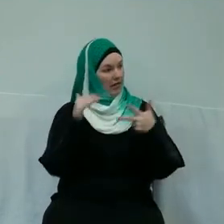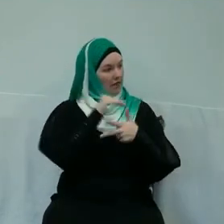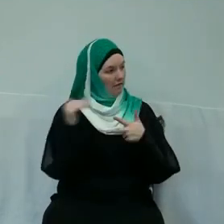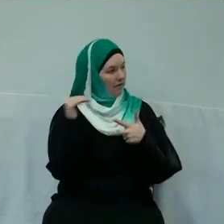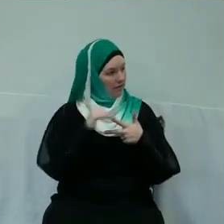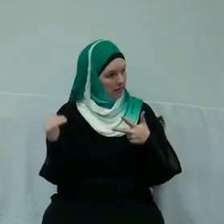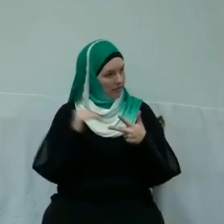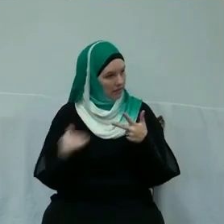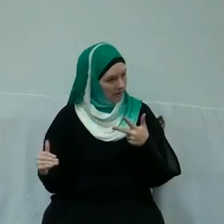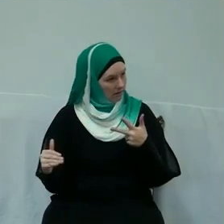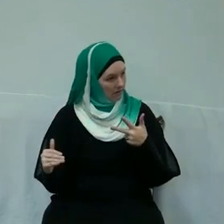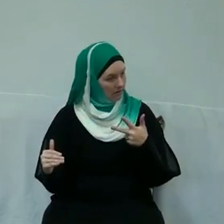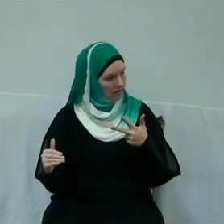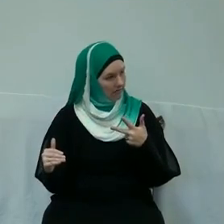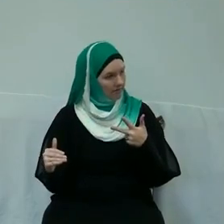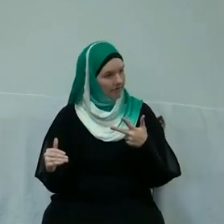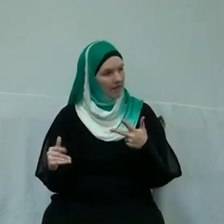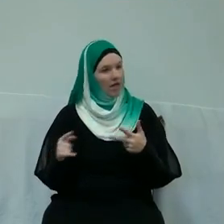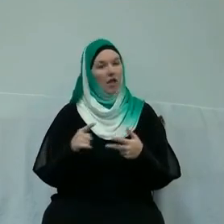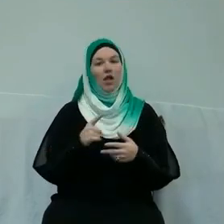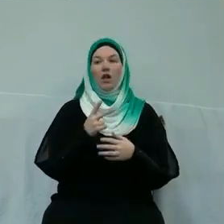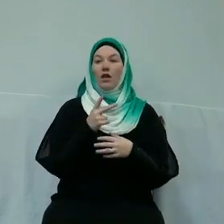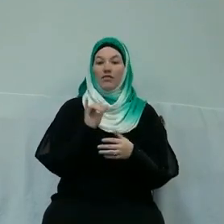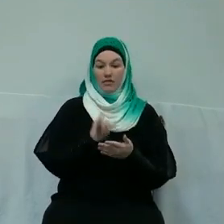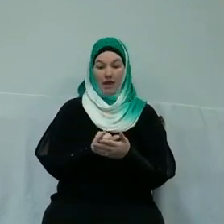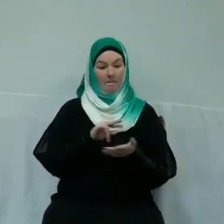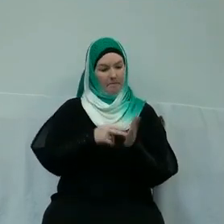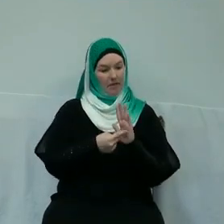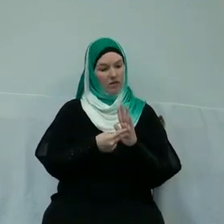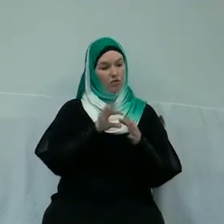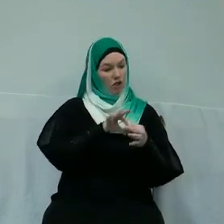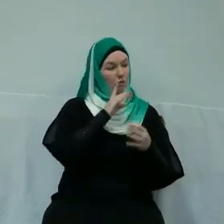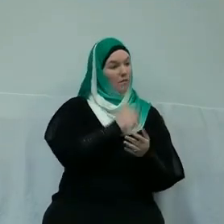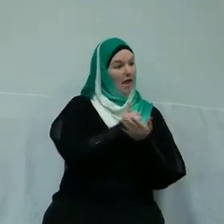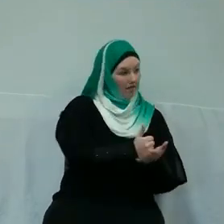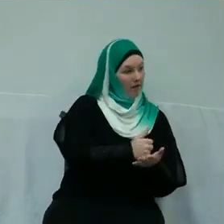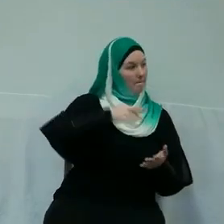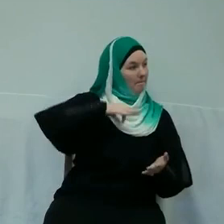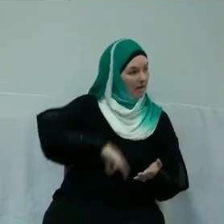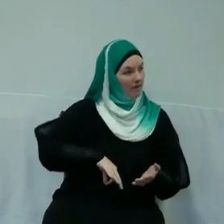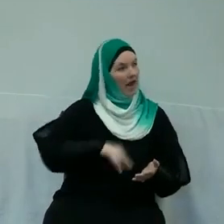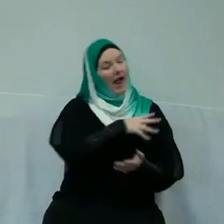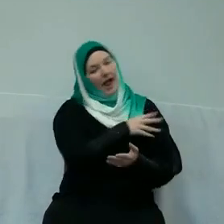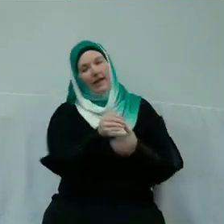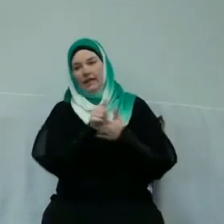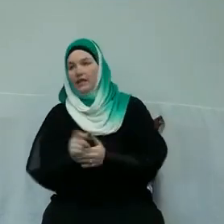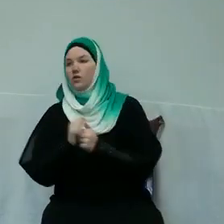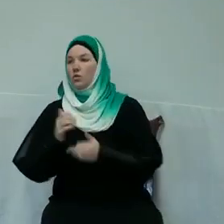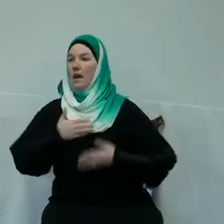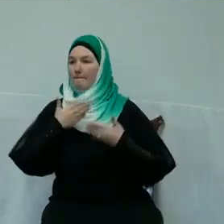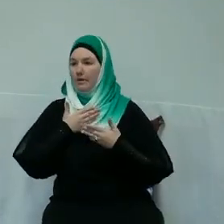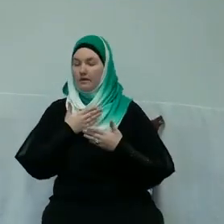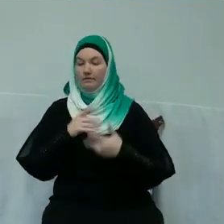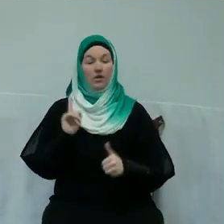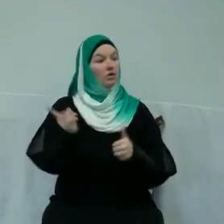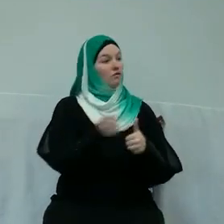satisfy so that this relationship is both helpful, beneficial, and leads to your happiness and stability.